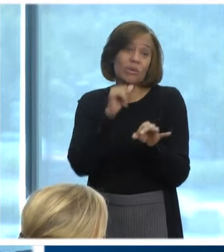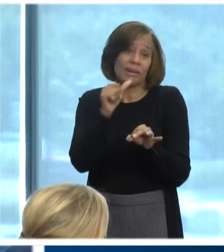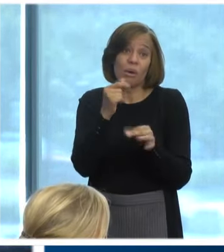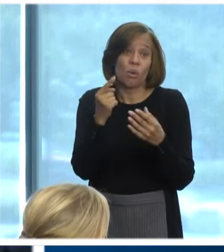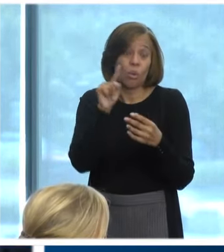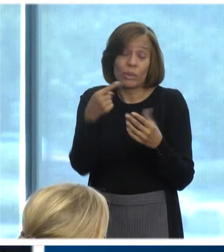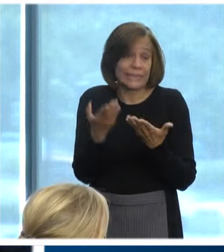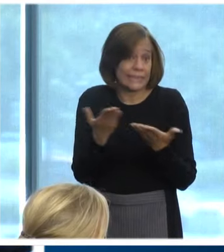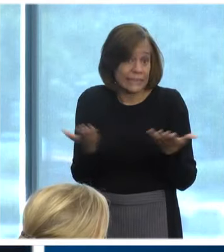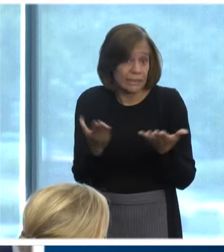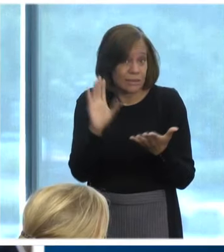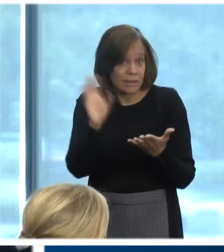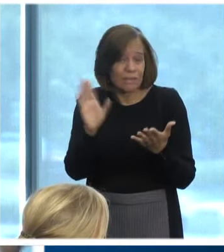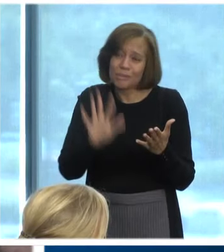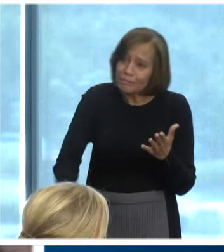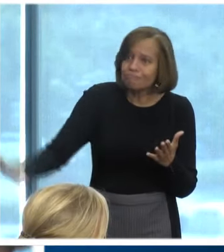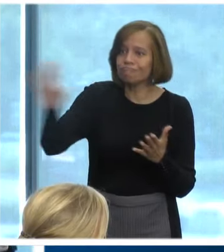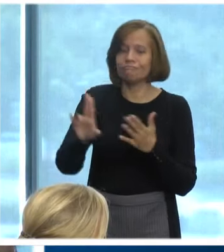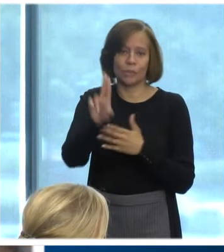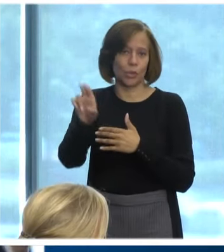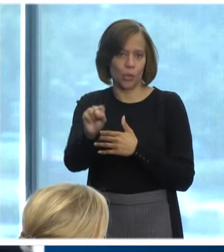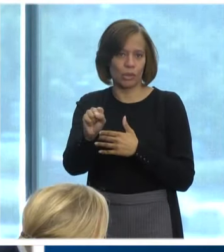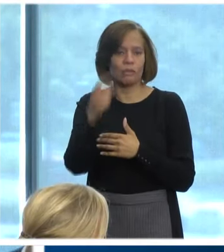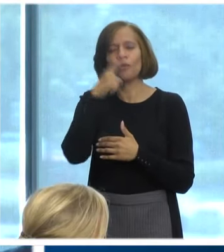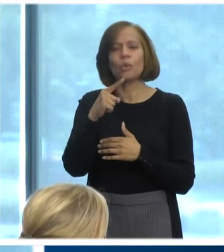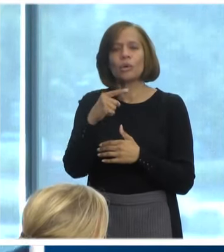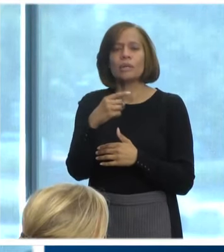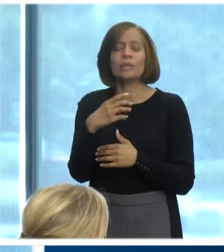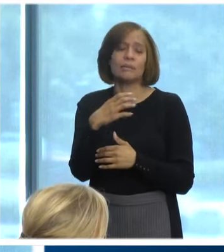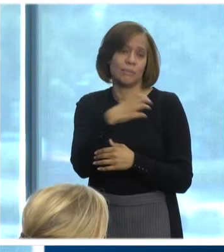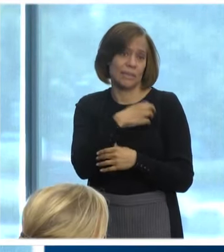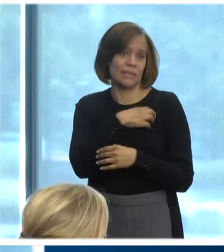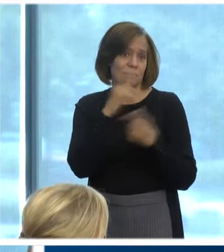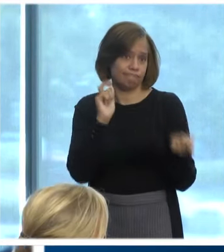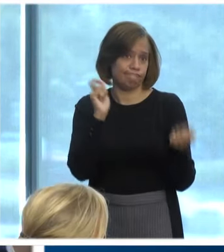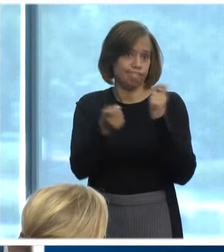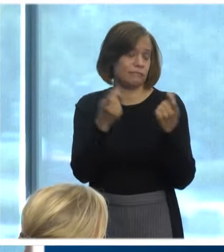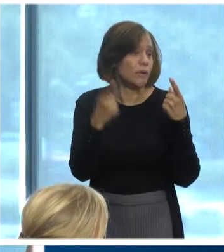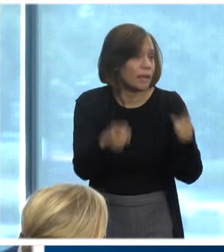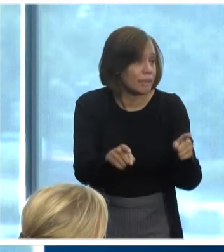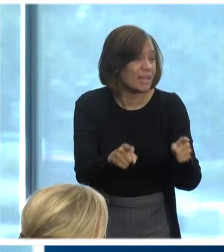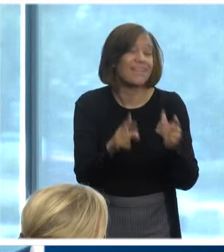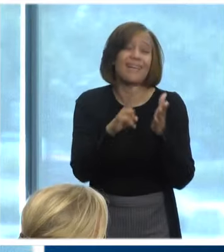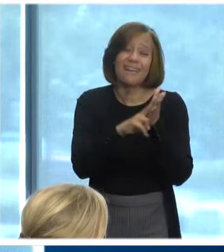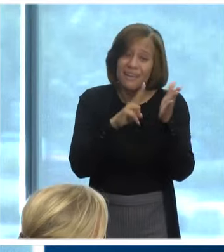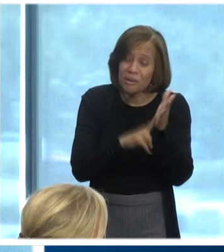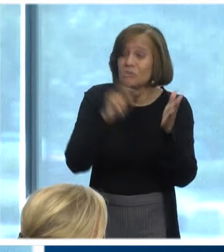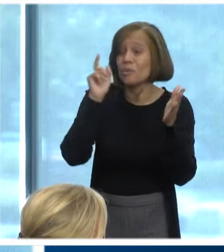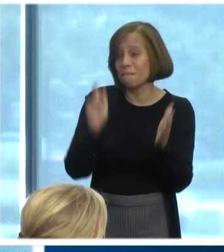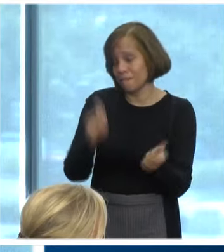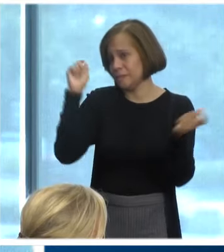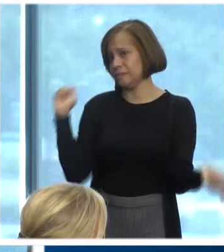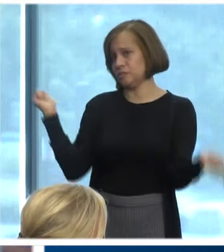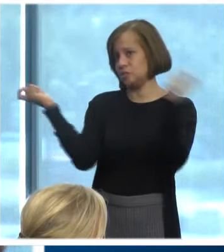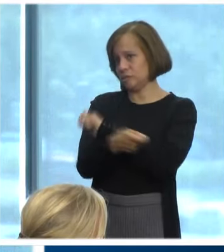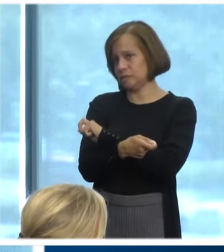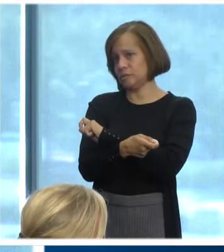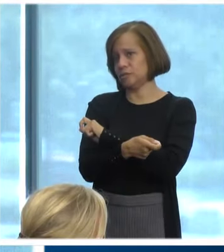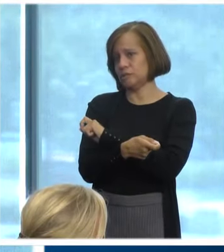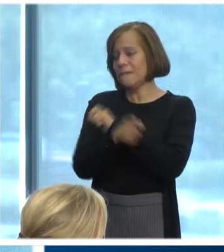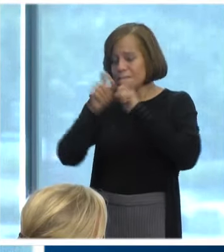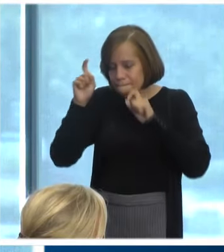And so for police reform, oversight, and accountability to take place, that contract has to change. And we